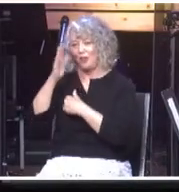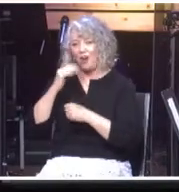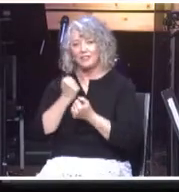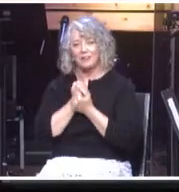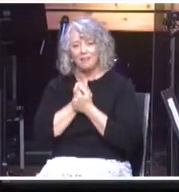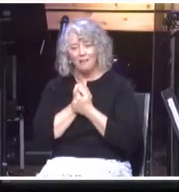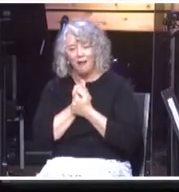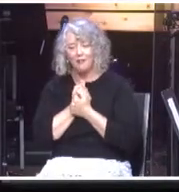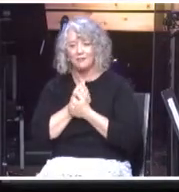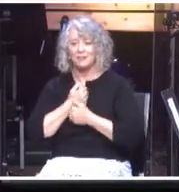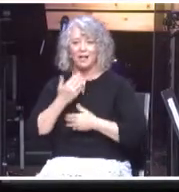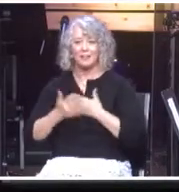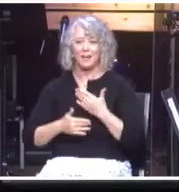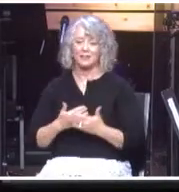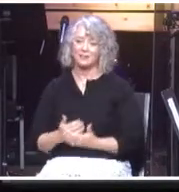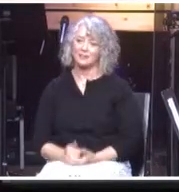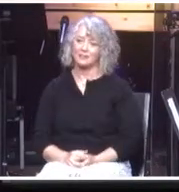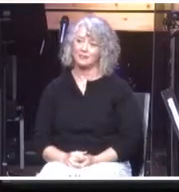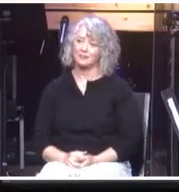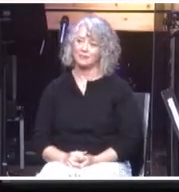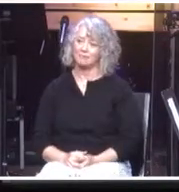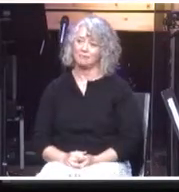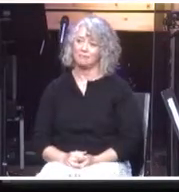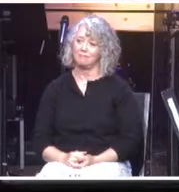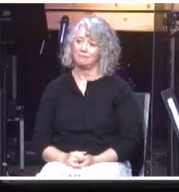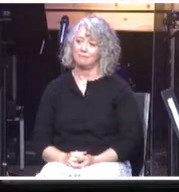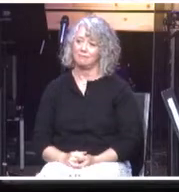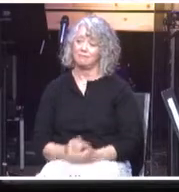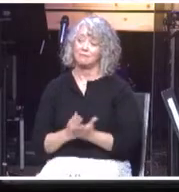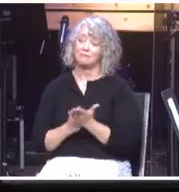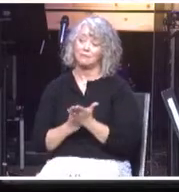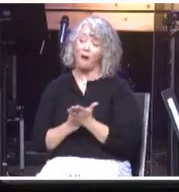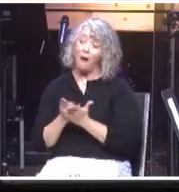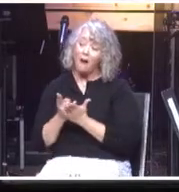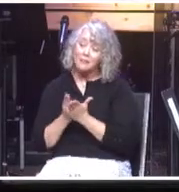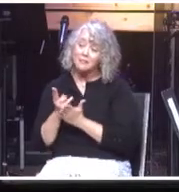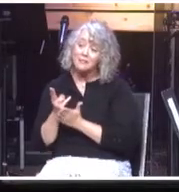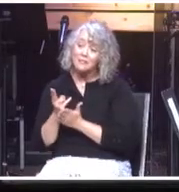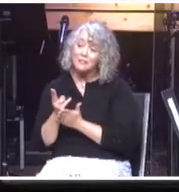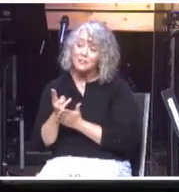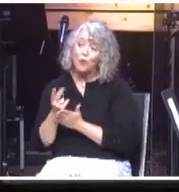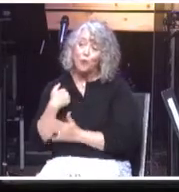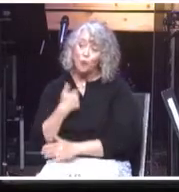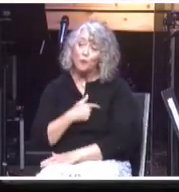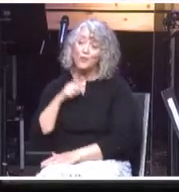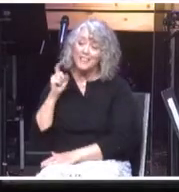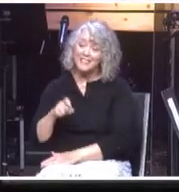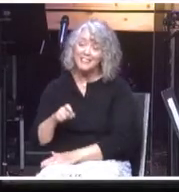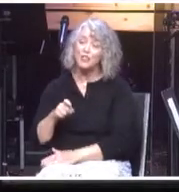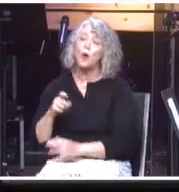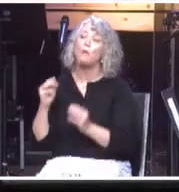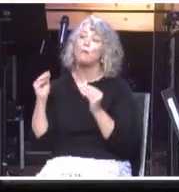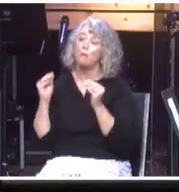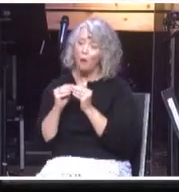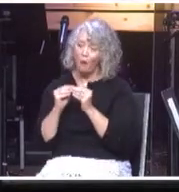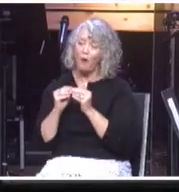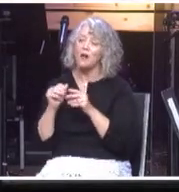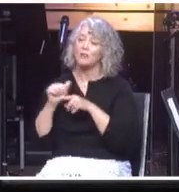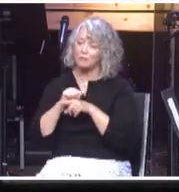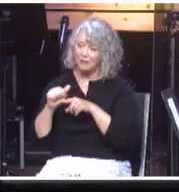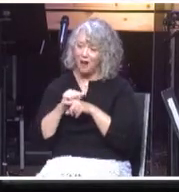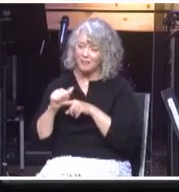Honestly, I think you and I need to dwell more on God's loving kindness toward